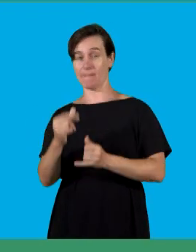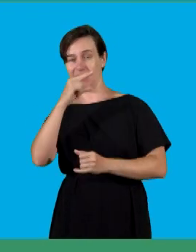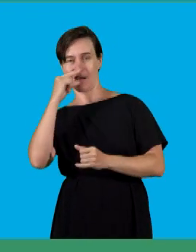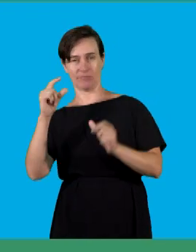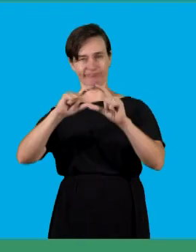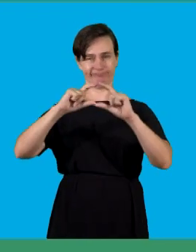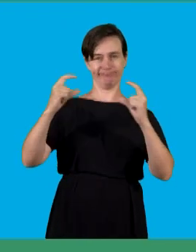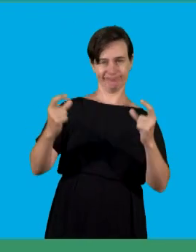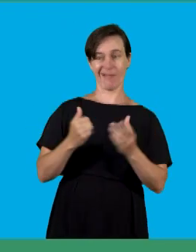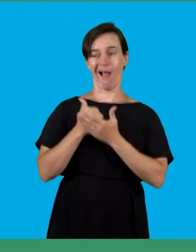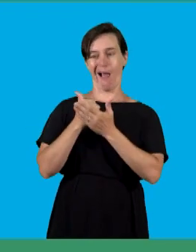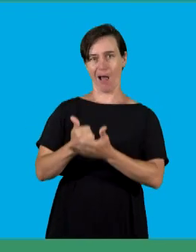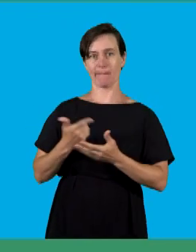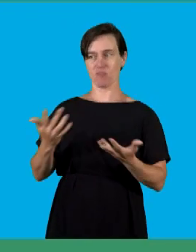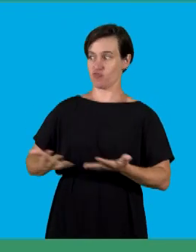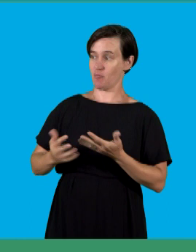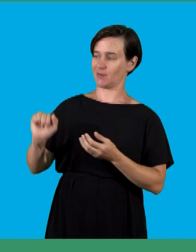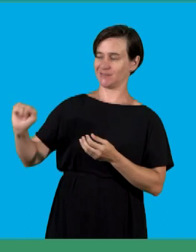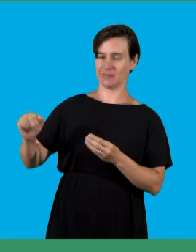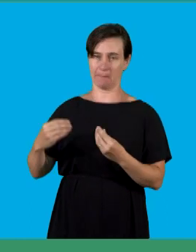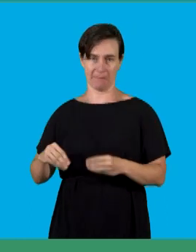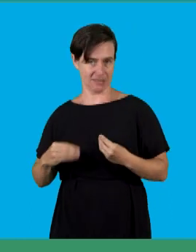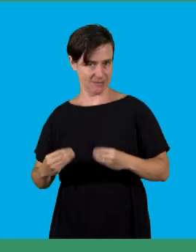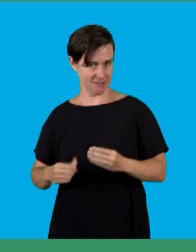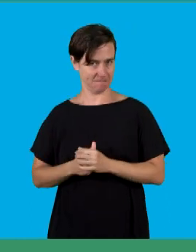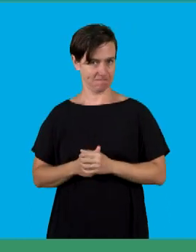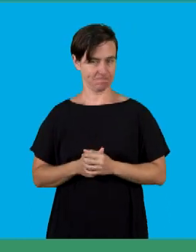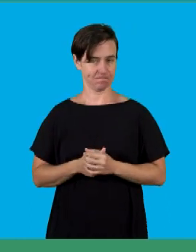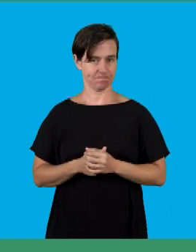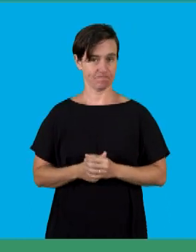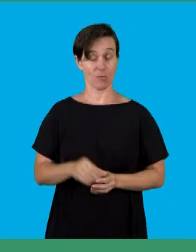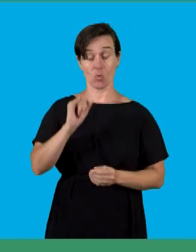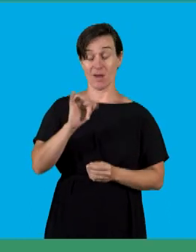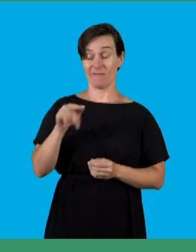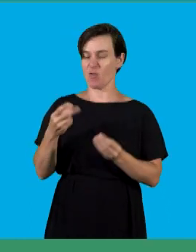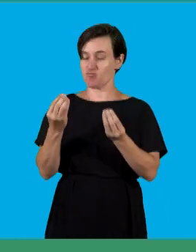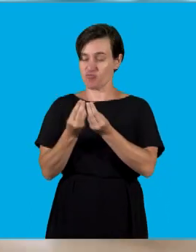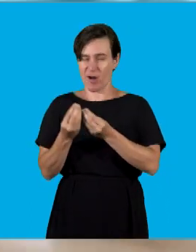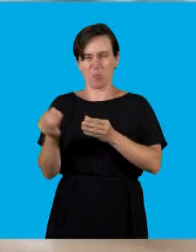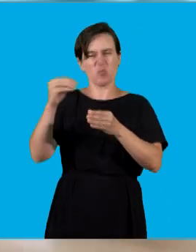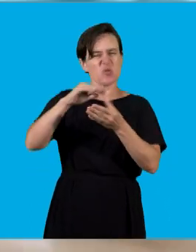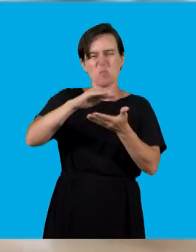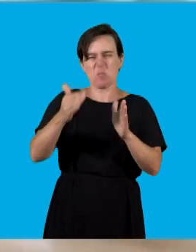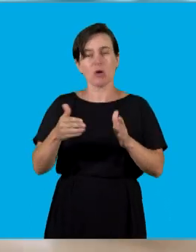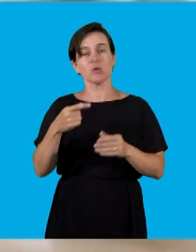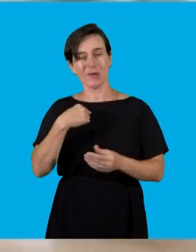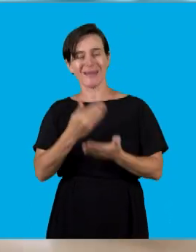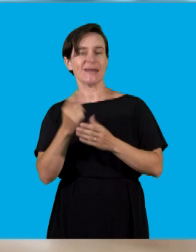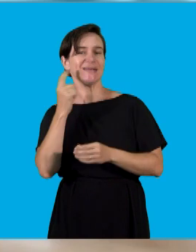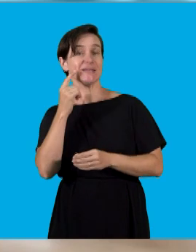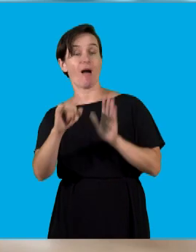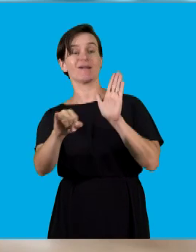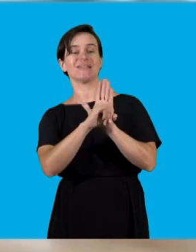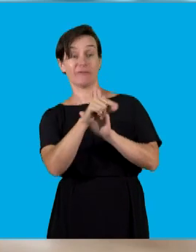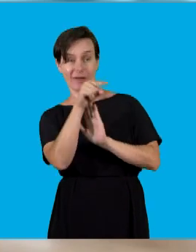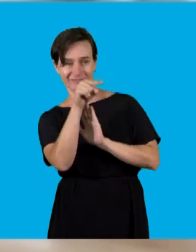or the product. So in simple terms there, we are saying that when a product is packaged, it is very easy to